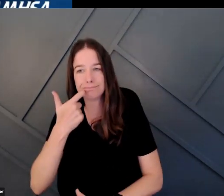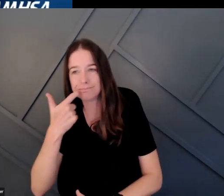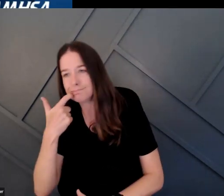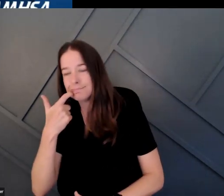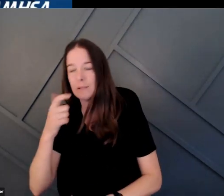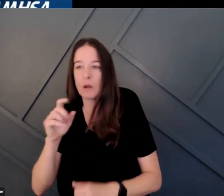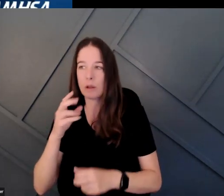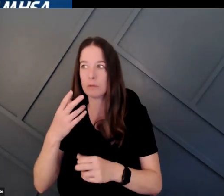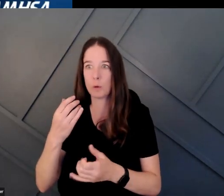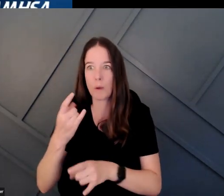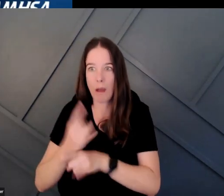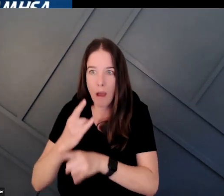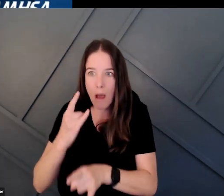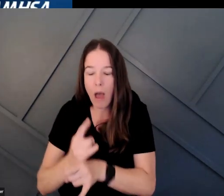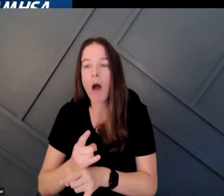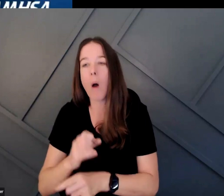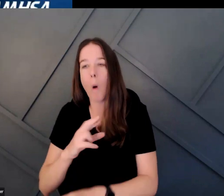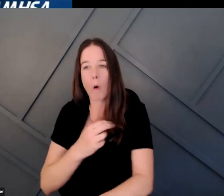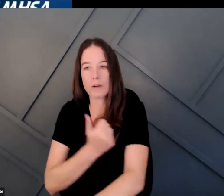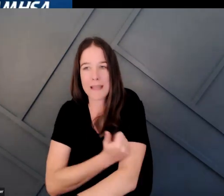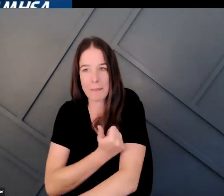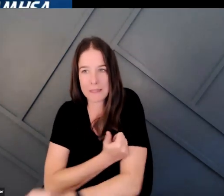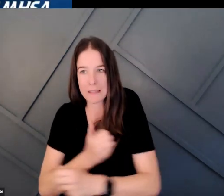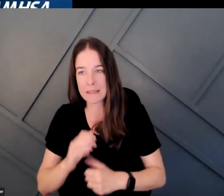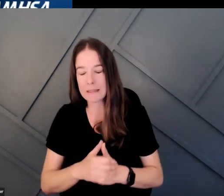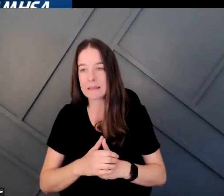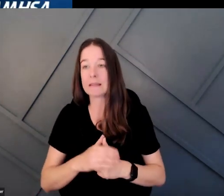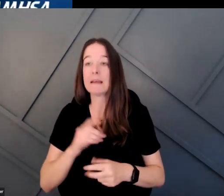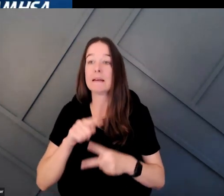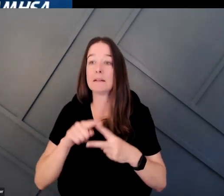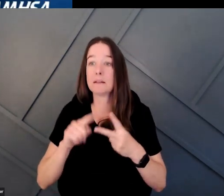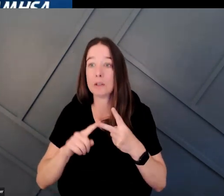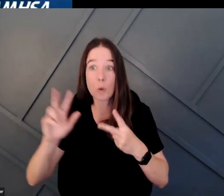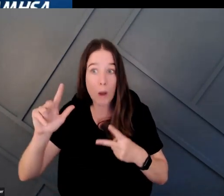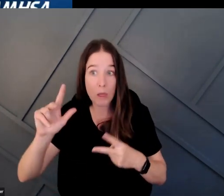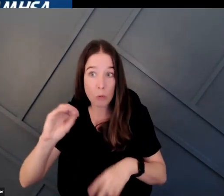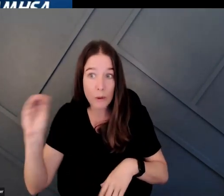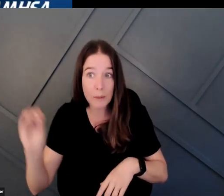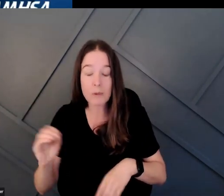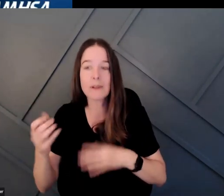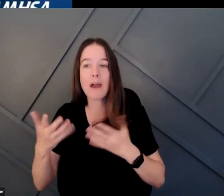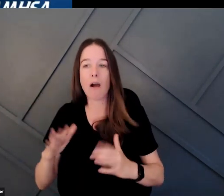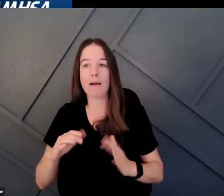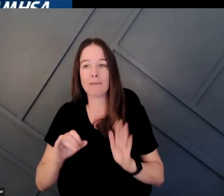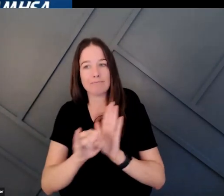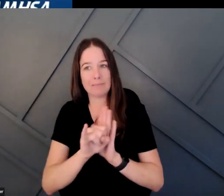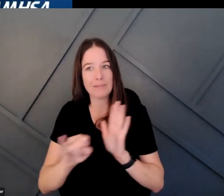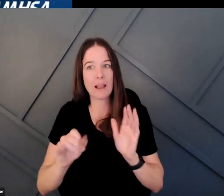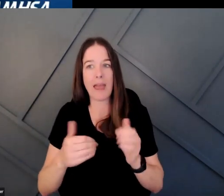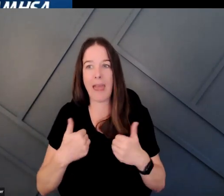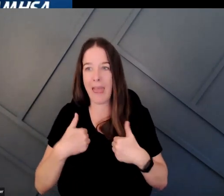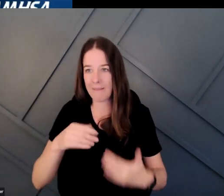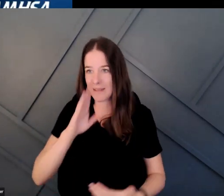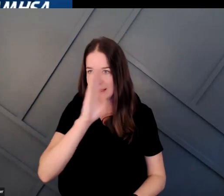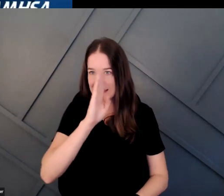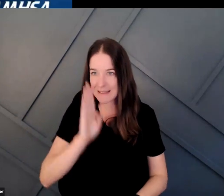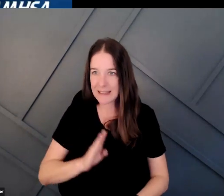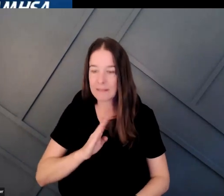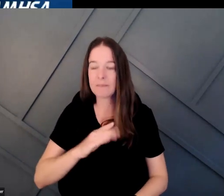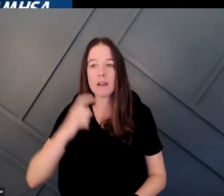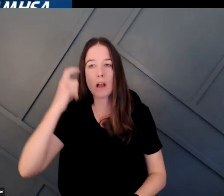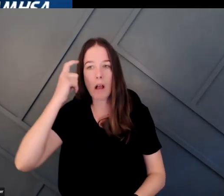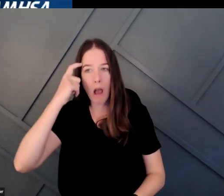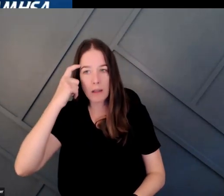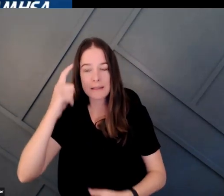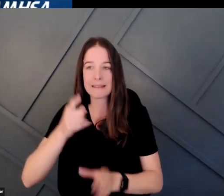26% of the people who died had evidence of schizophrenia, schizoaffective disorder, cognitive or psychiatric